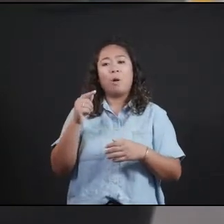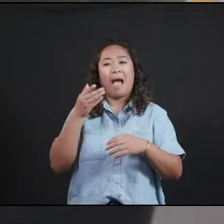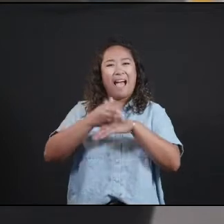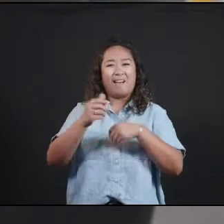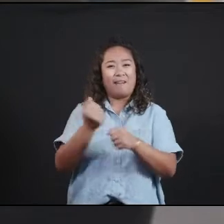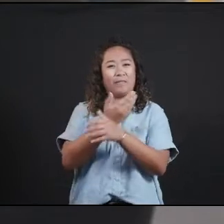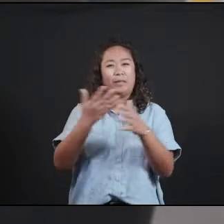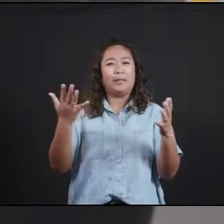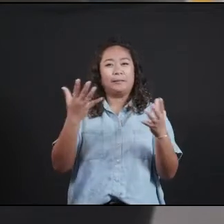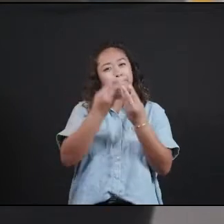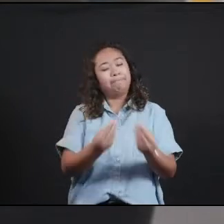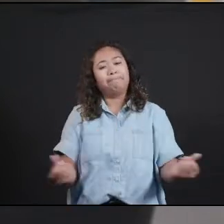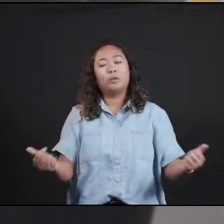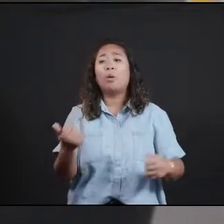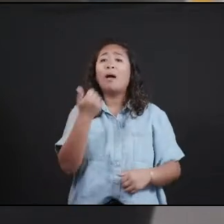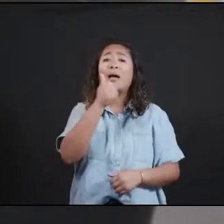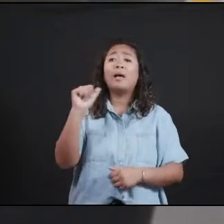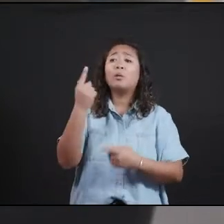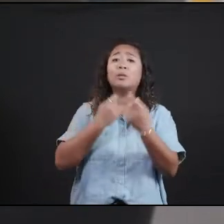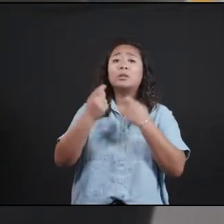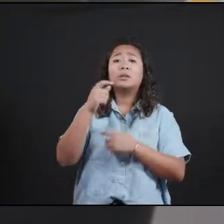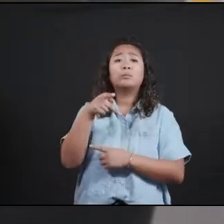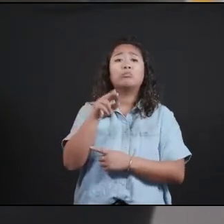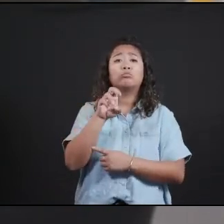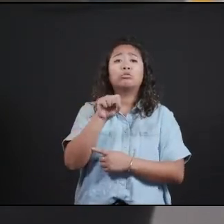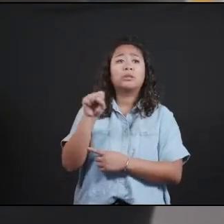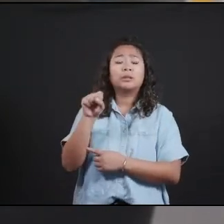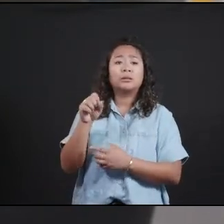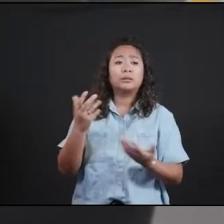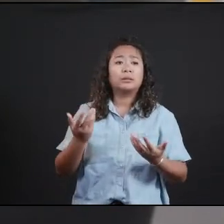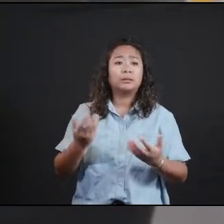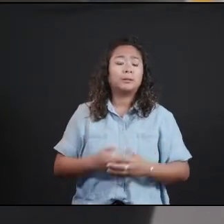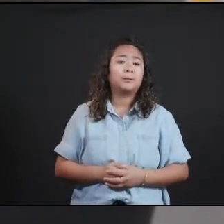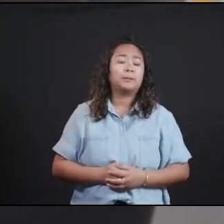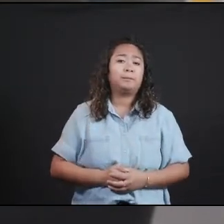Senator Rocky Armando Liburd,